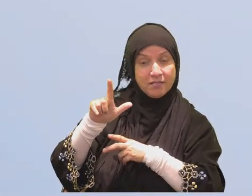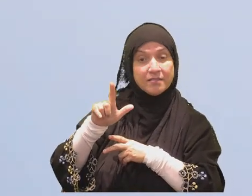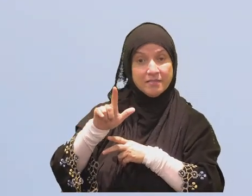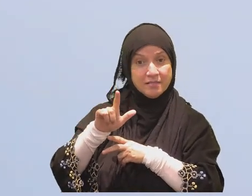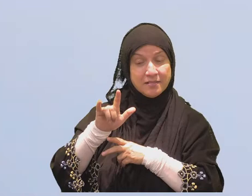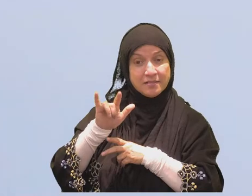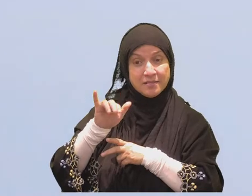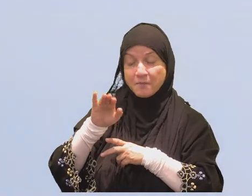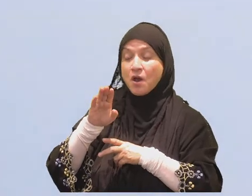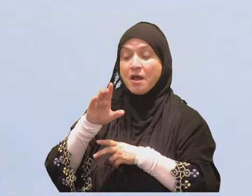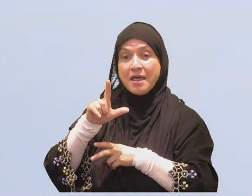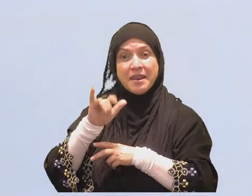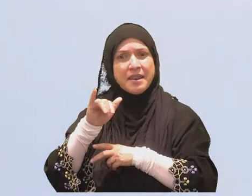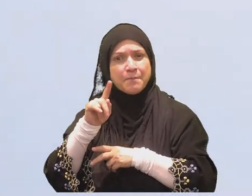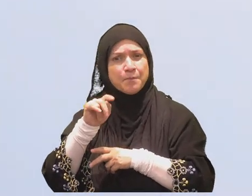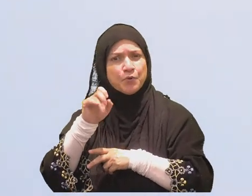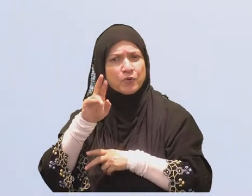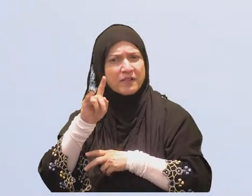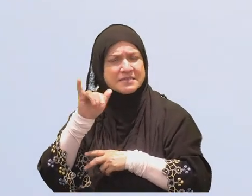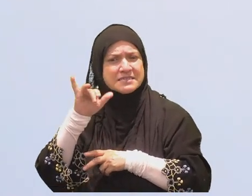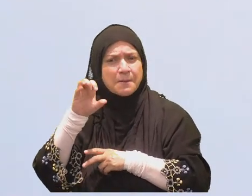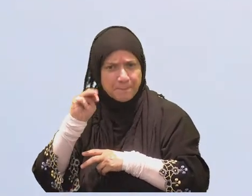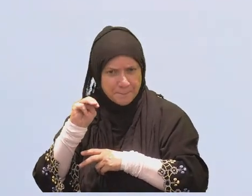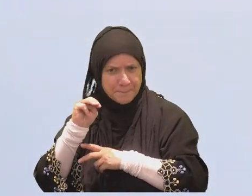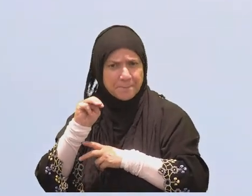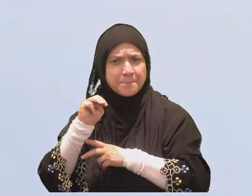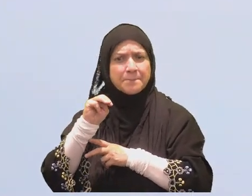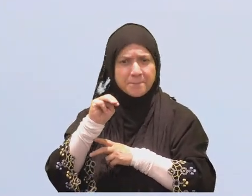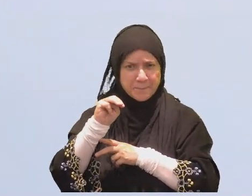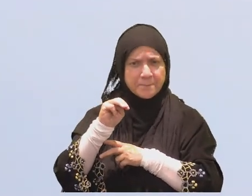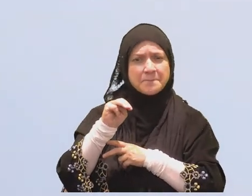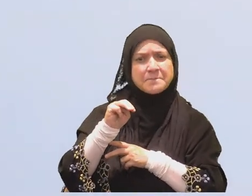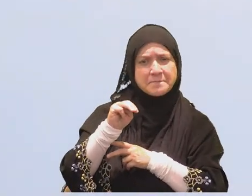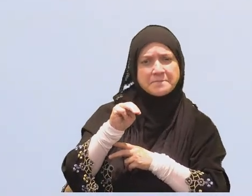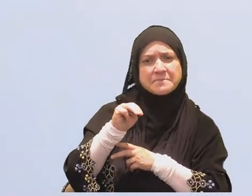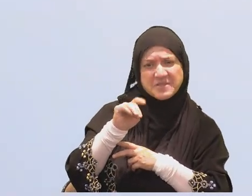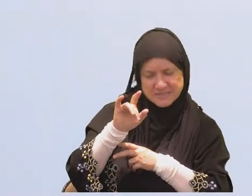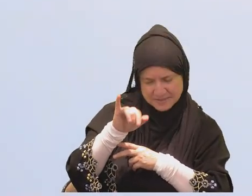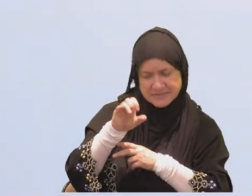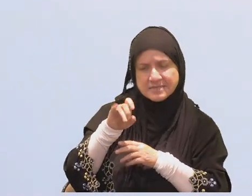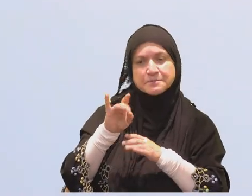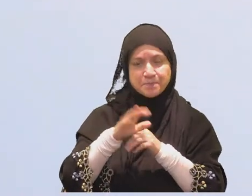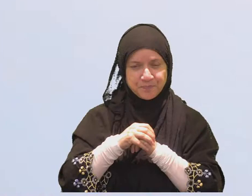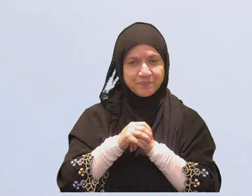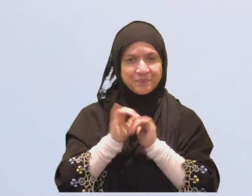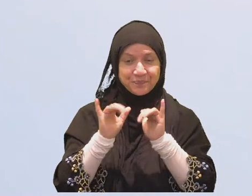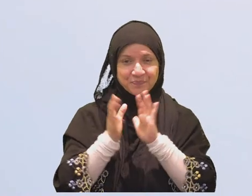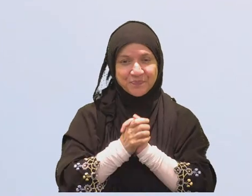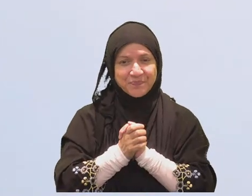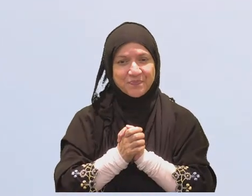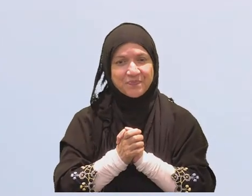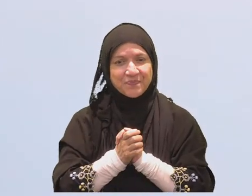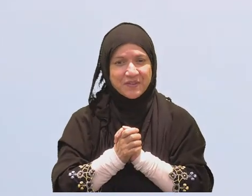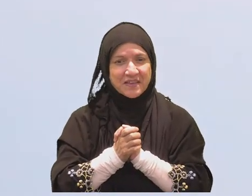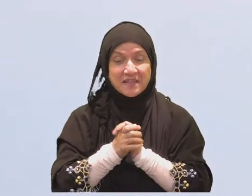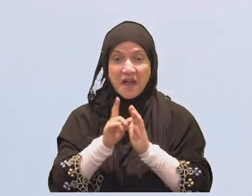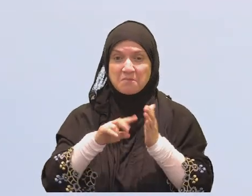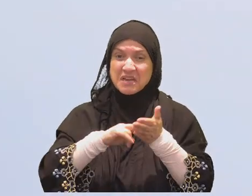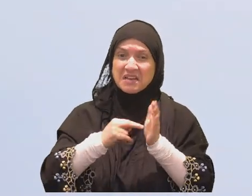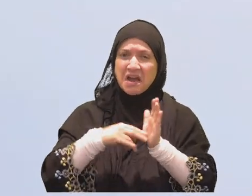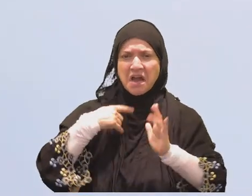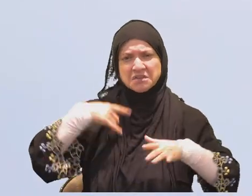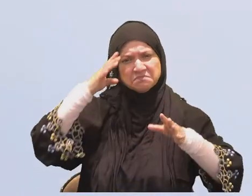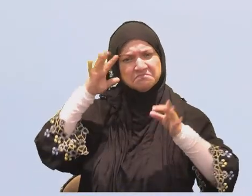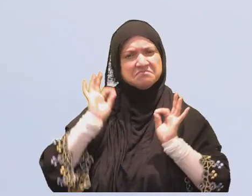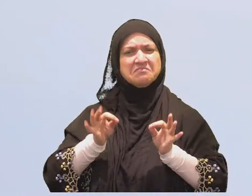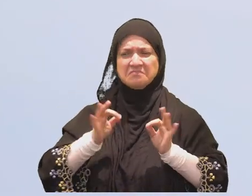At the heart of liberalism is, I am the captain of my ship, the master of my fate. And that's why so many